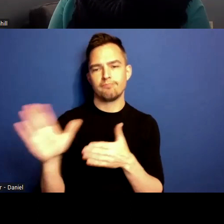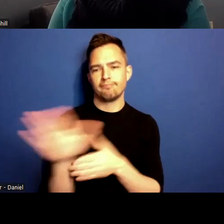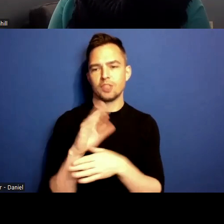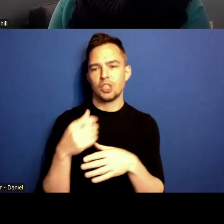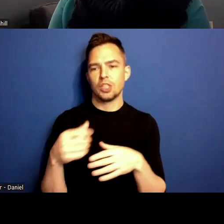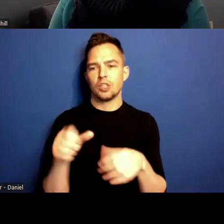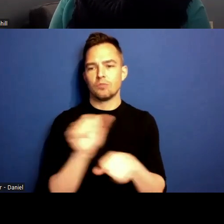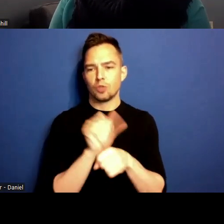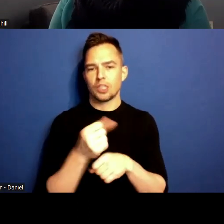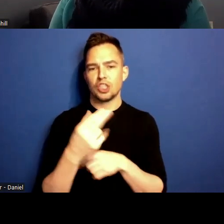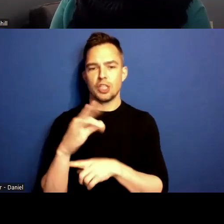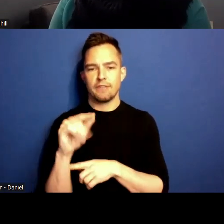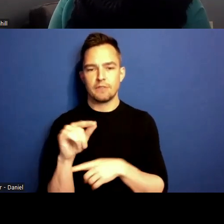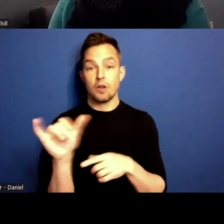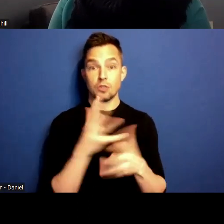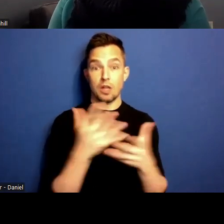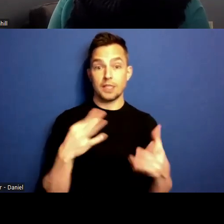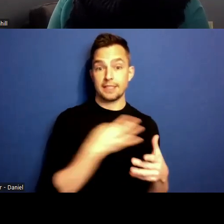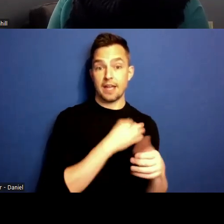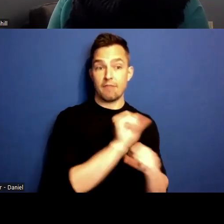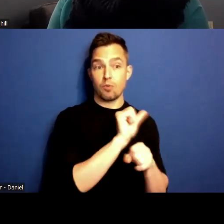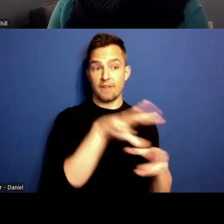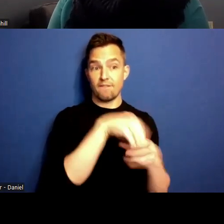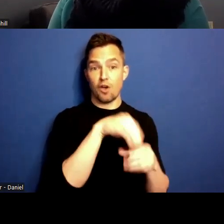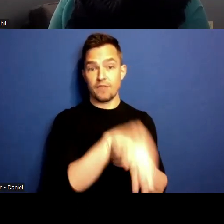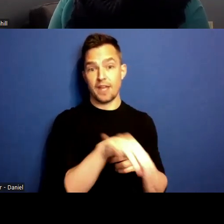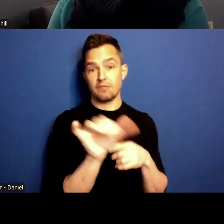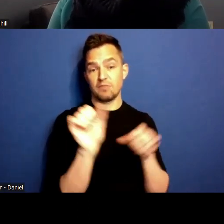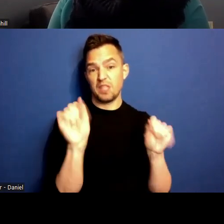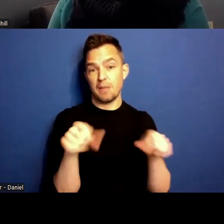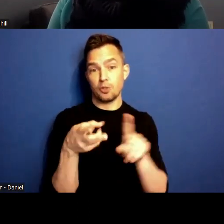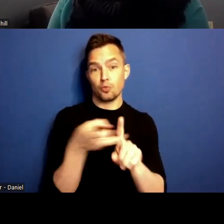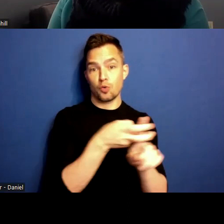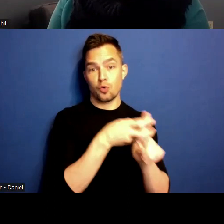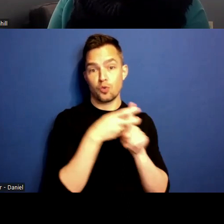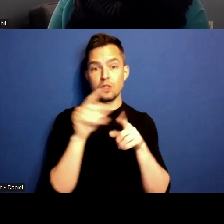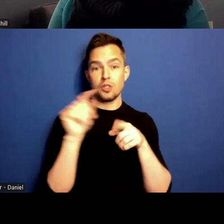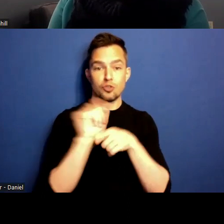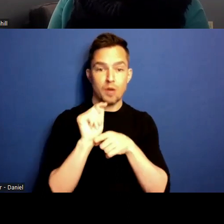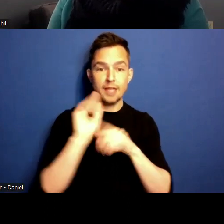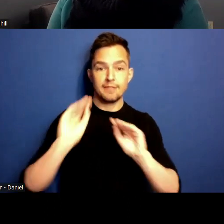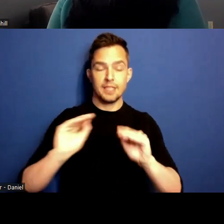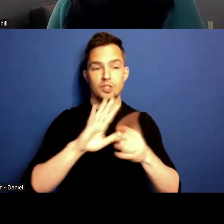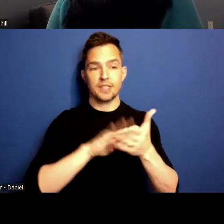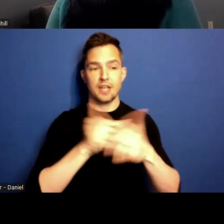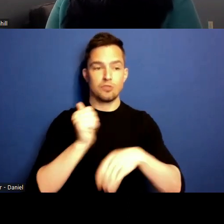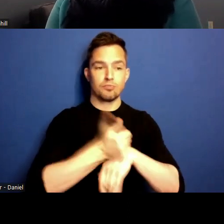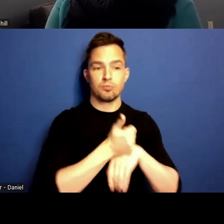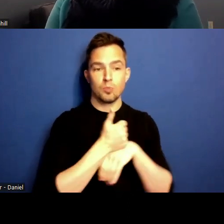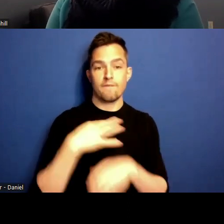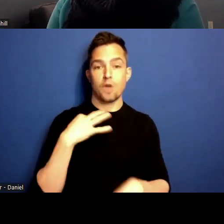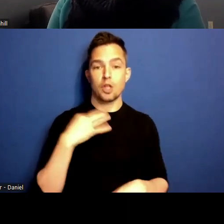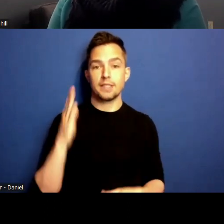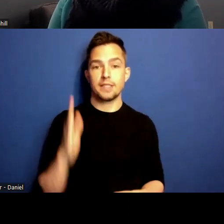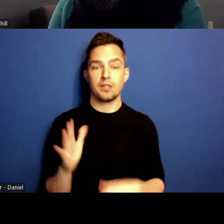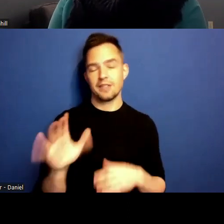also, you know, a lot of staff work involved with that to be able to recruit and train and schedule volunteers. That